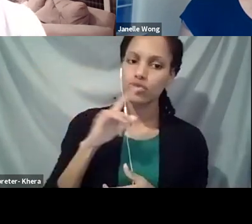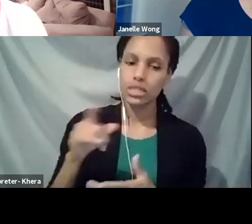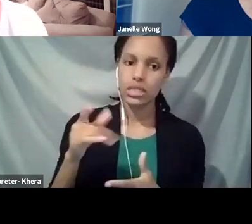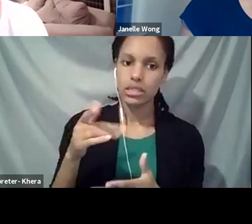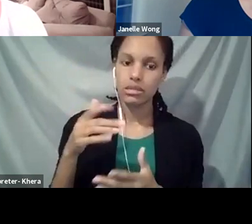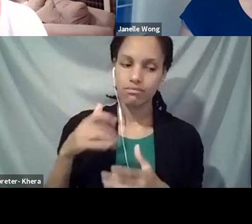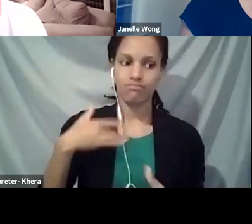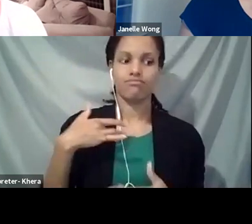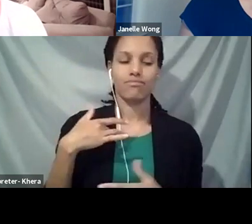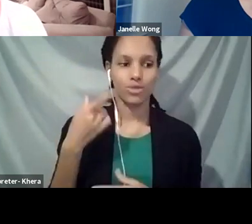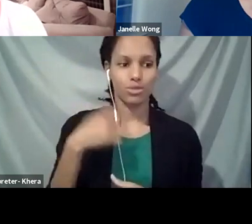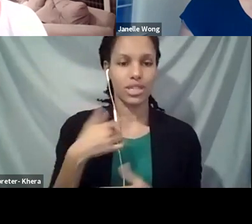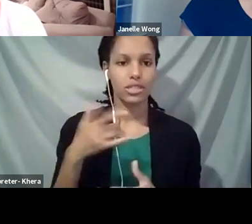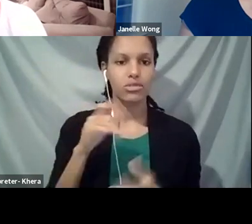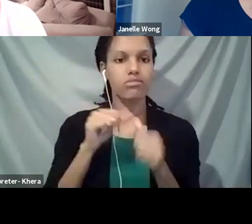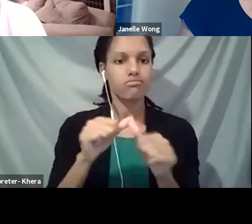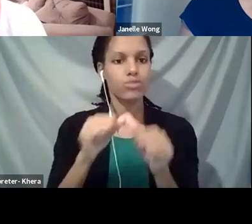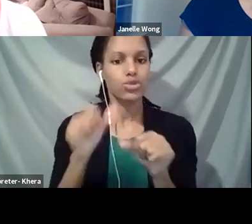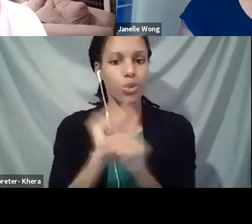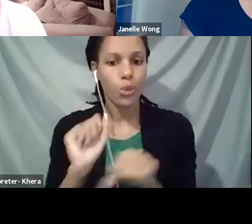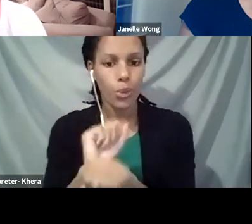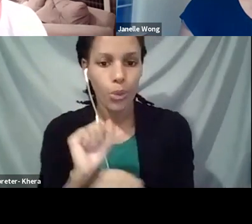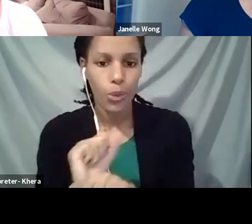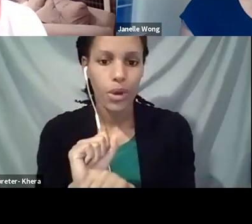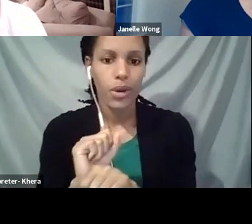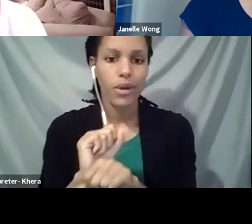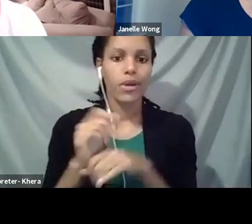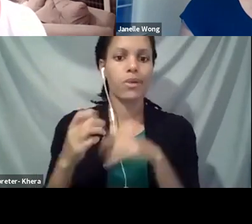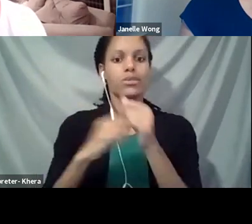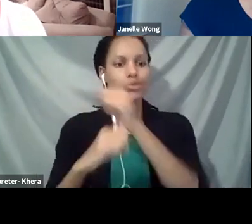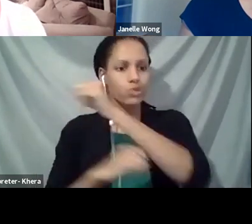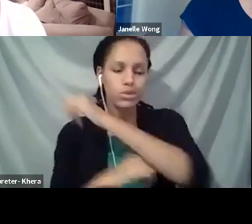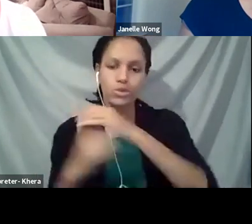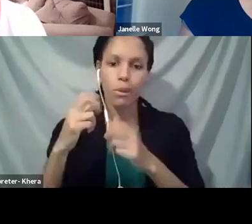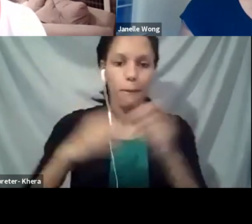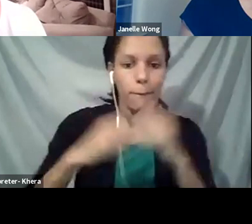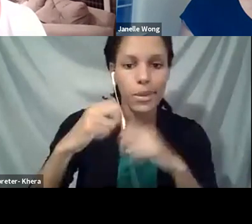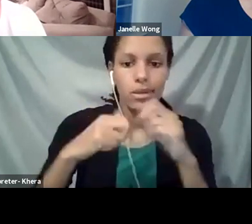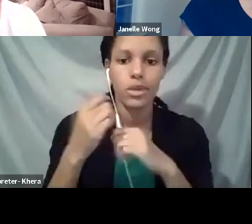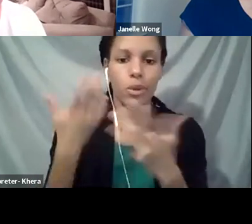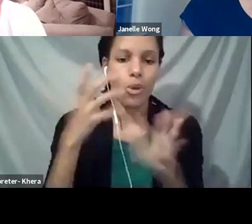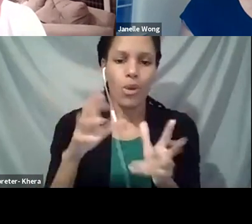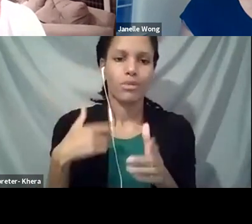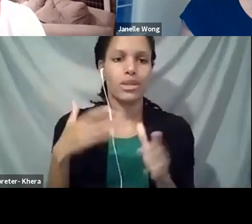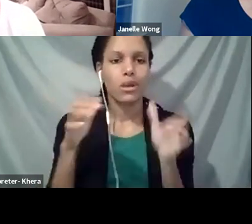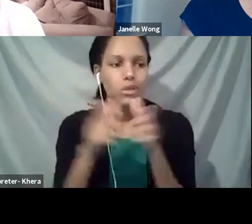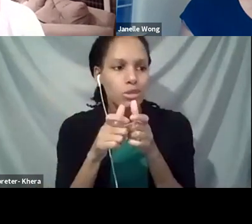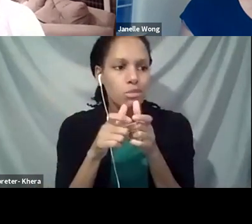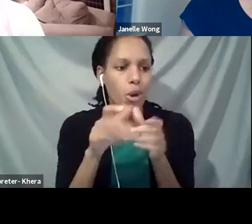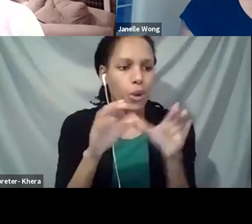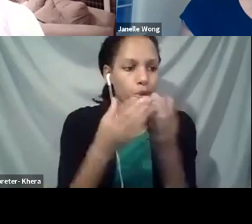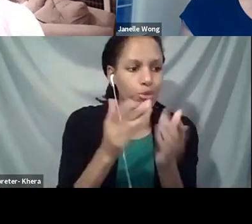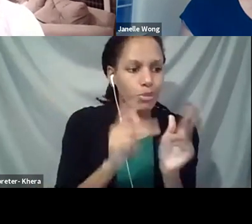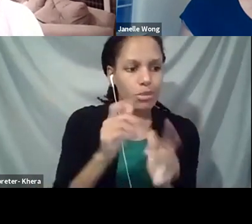like continuing to work on base building, because that's something that we've been really conscious of, is we don't want to be a small group of like specialized people doing everything. We